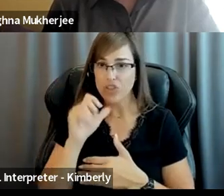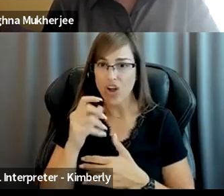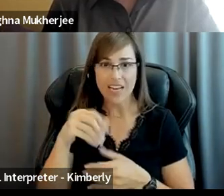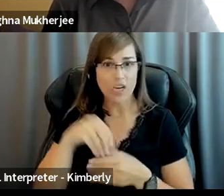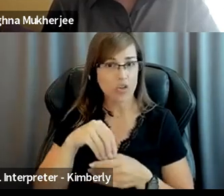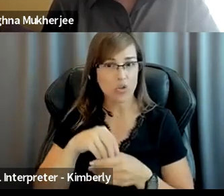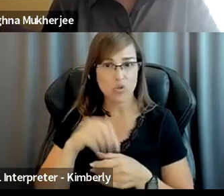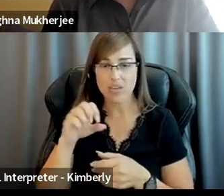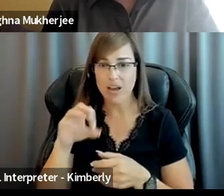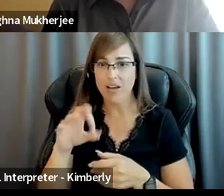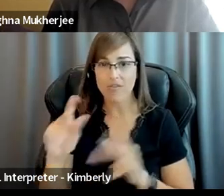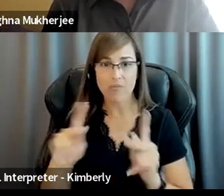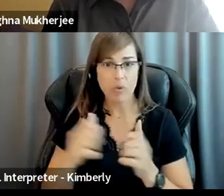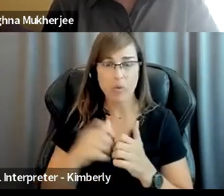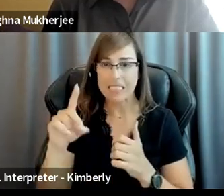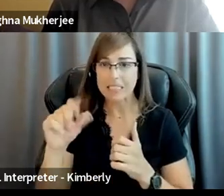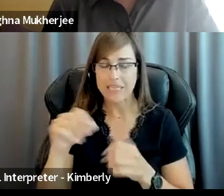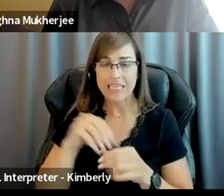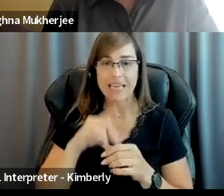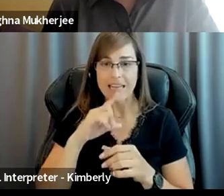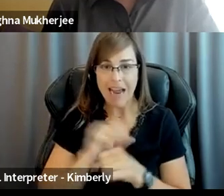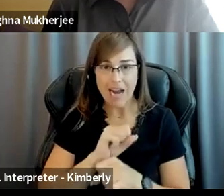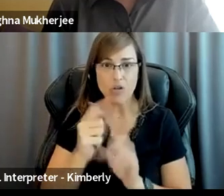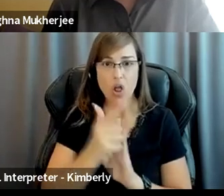inclusion of people with disabilities in actually the